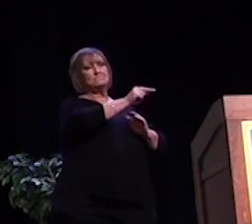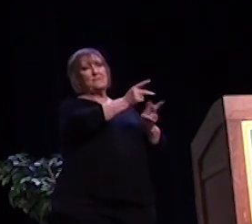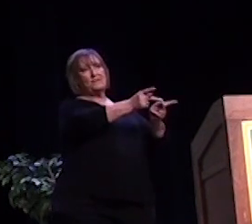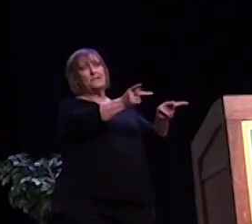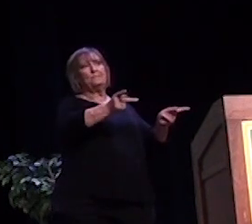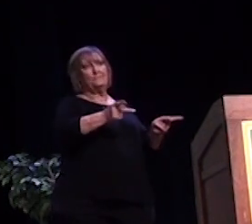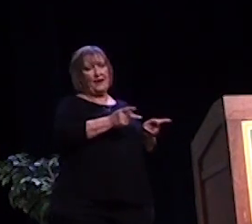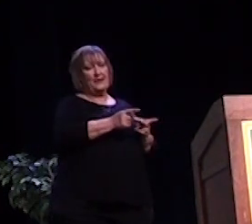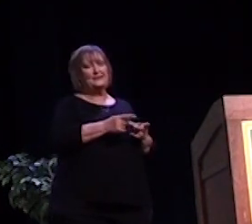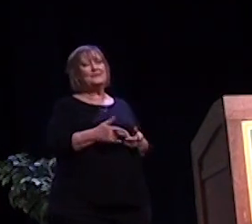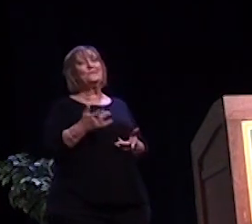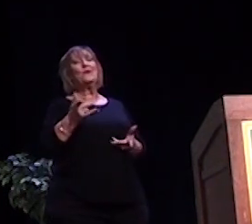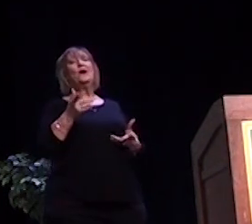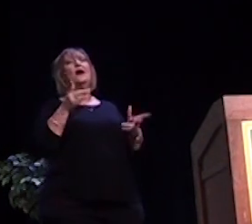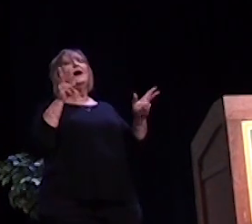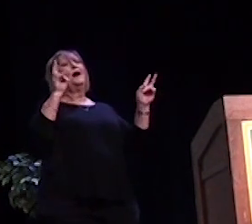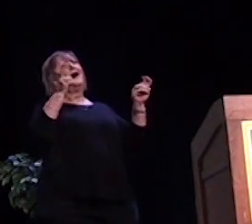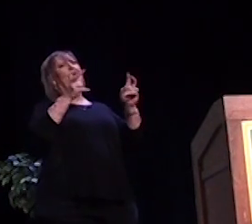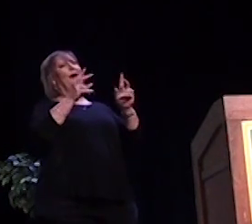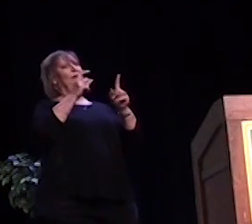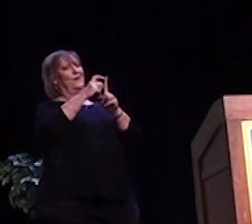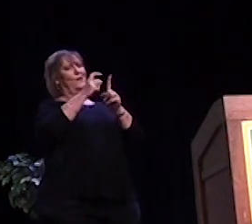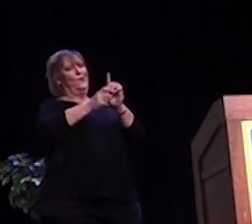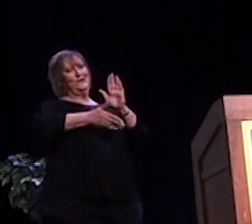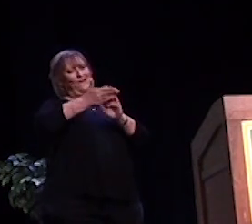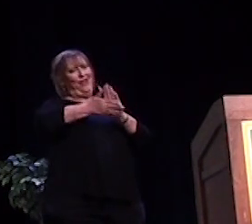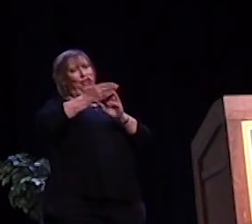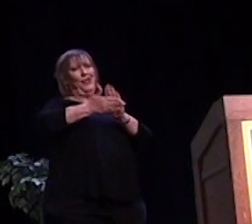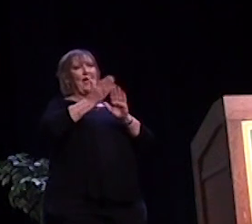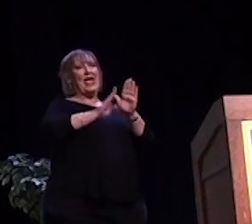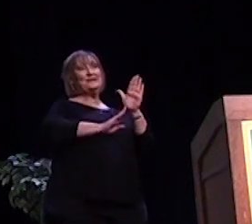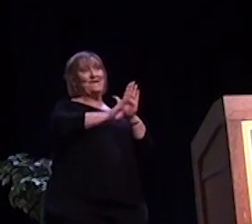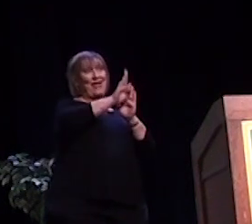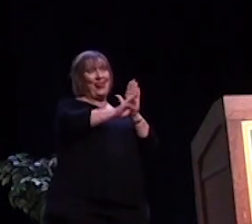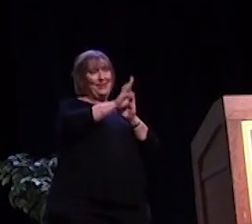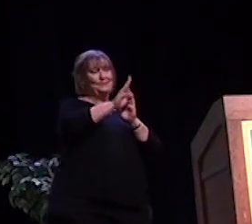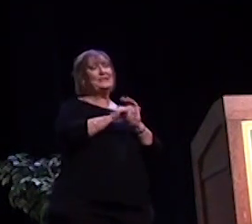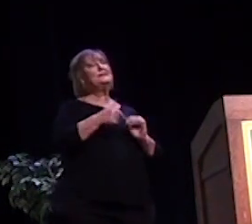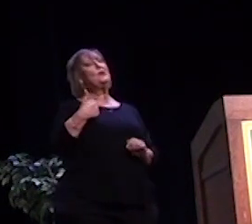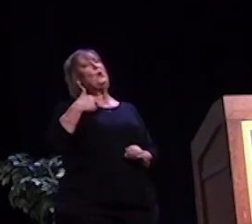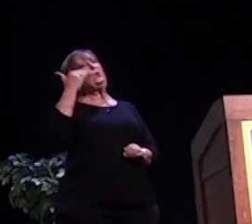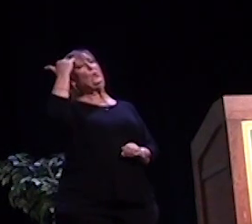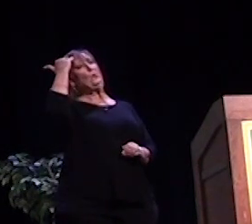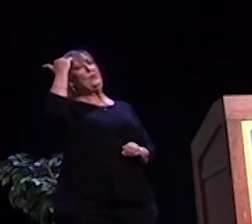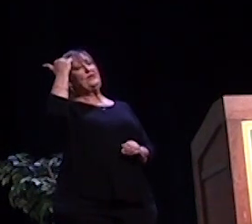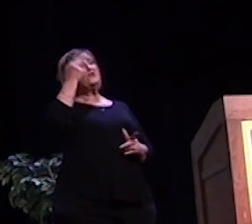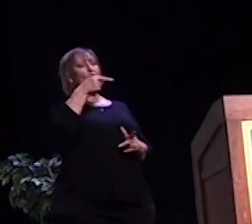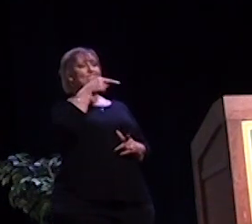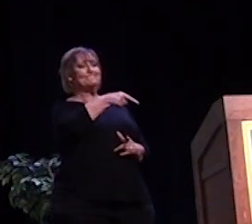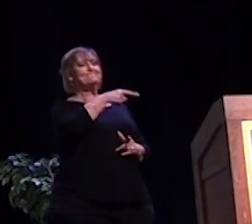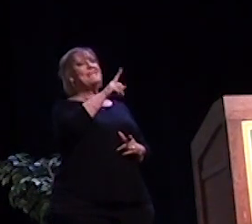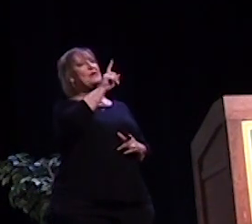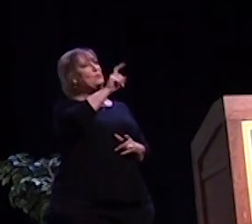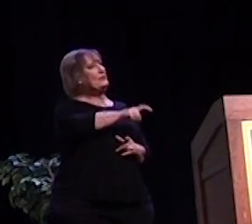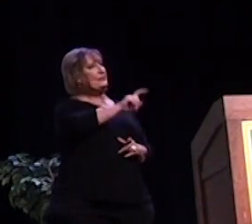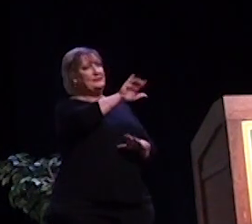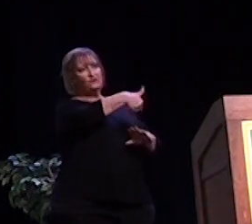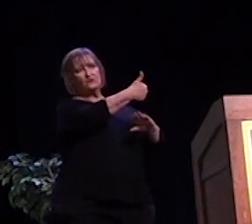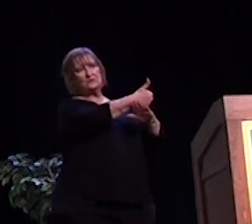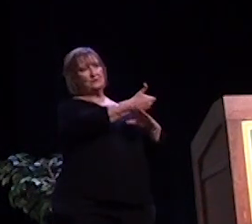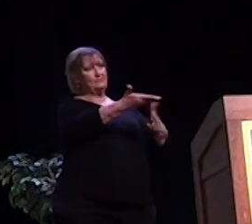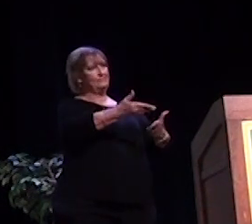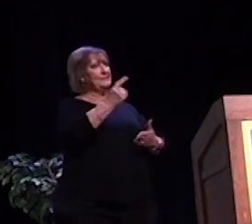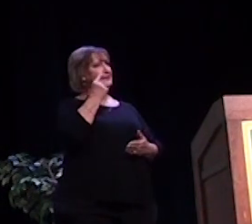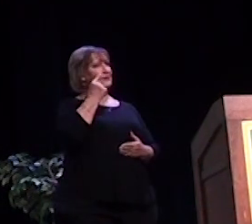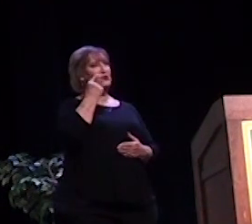I say we're currently developing and operating, is that we knew that the resource and the need for this resource is so great in our